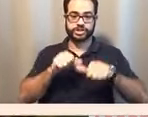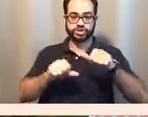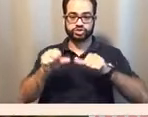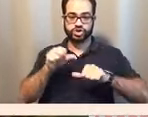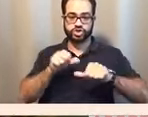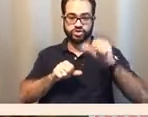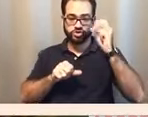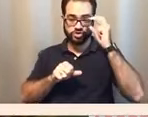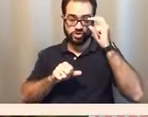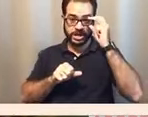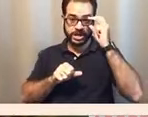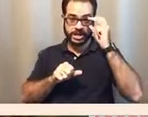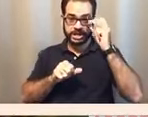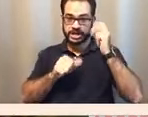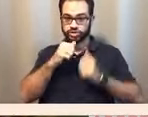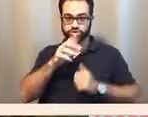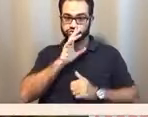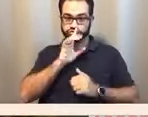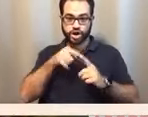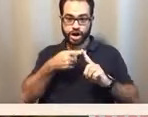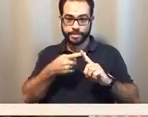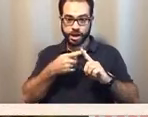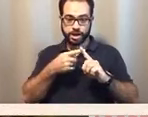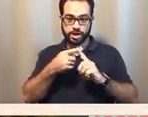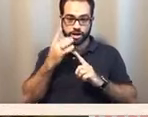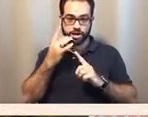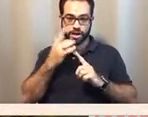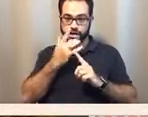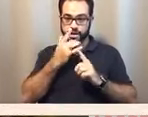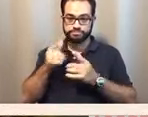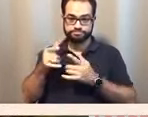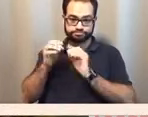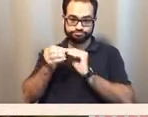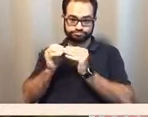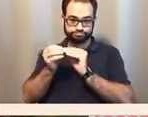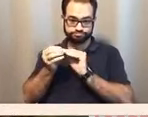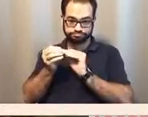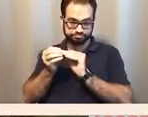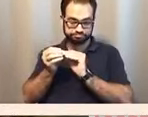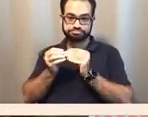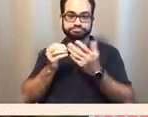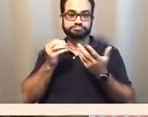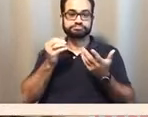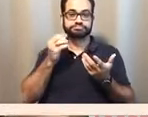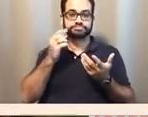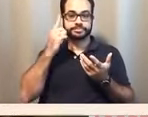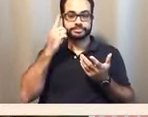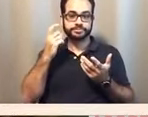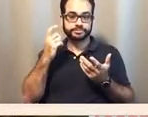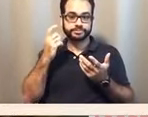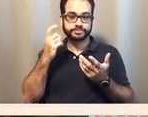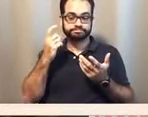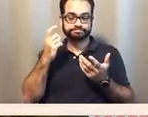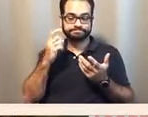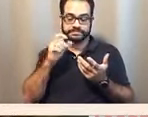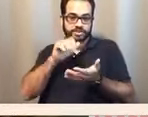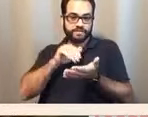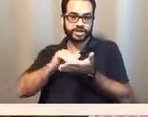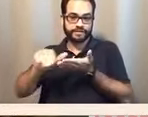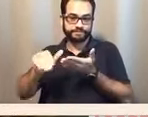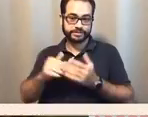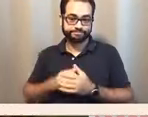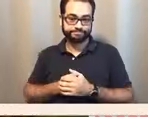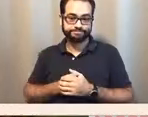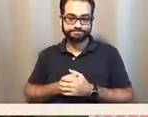don't even talk about the honey on the moon because of forgiveness. Something